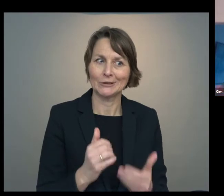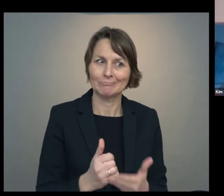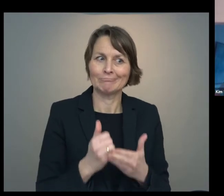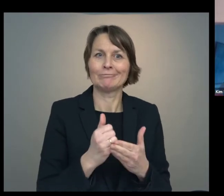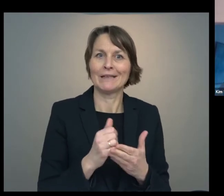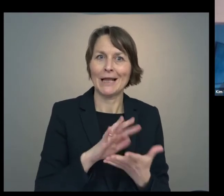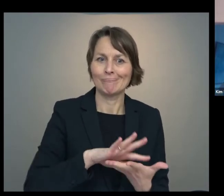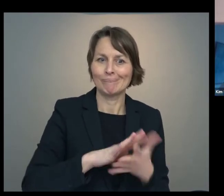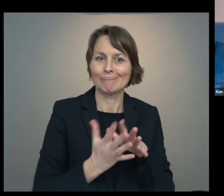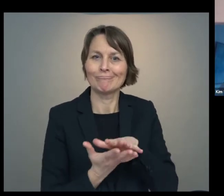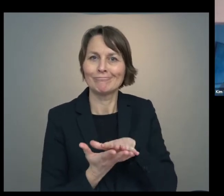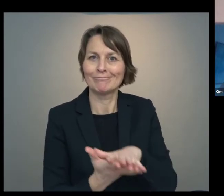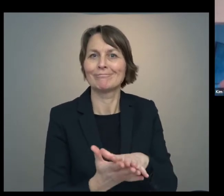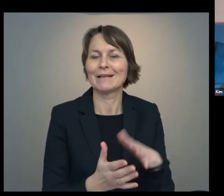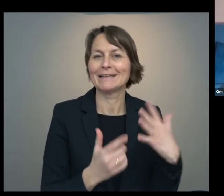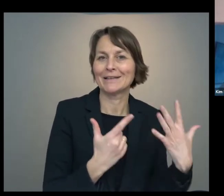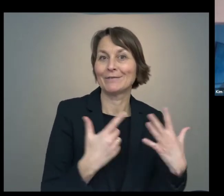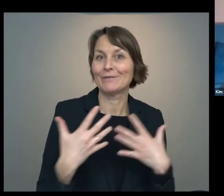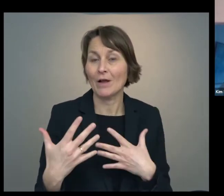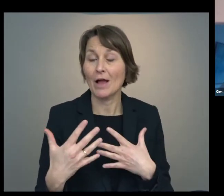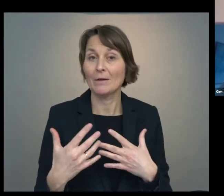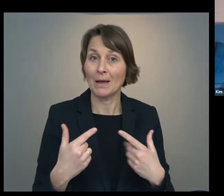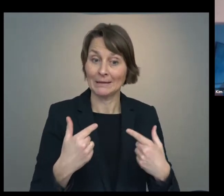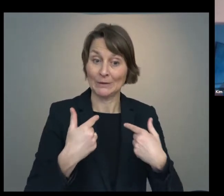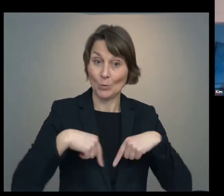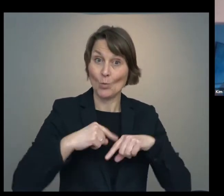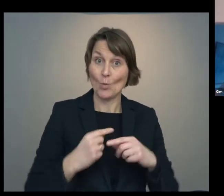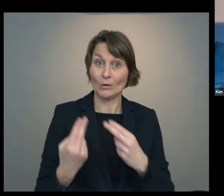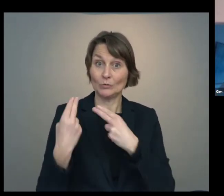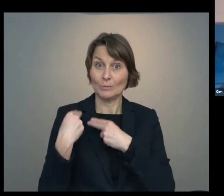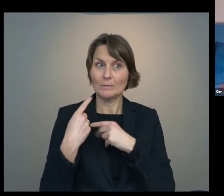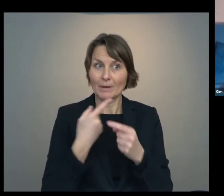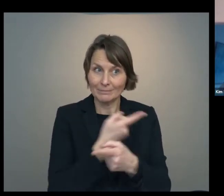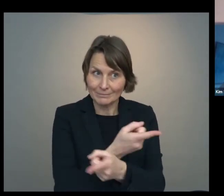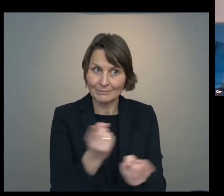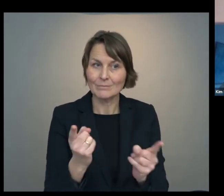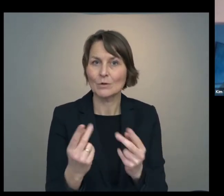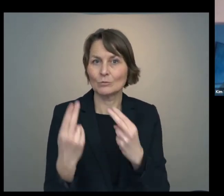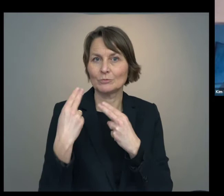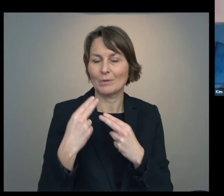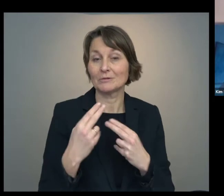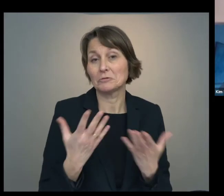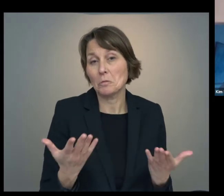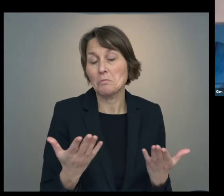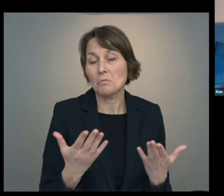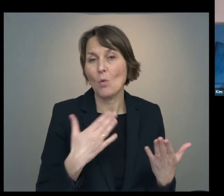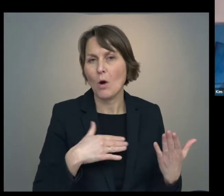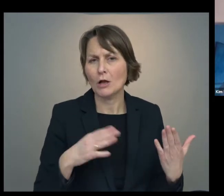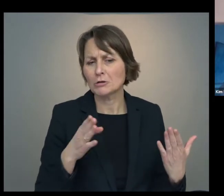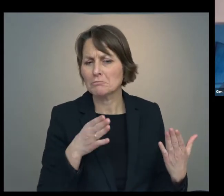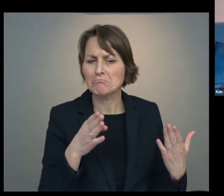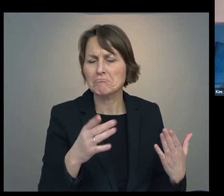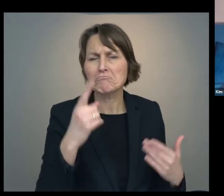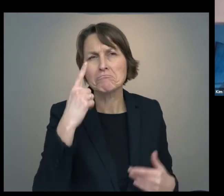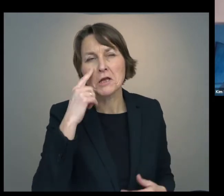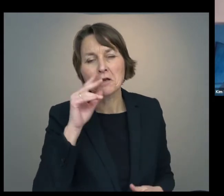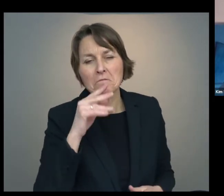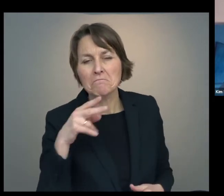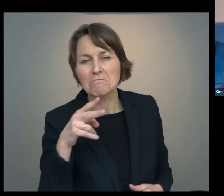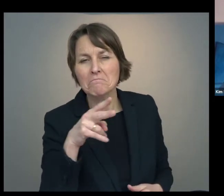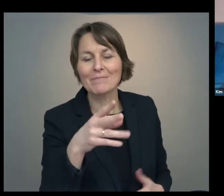implement than when you're 75. But that falls on us. That falls on me. So that's the